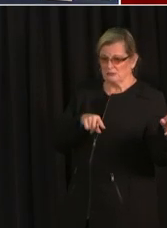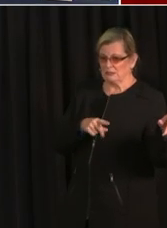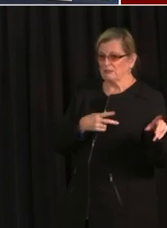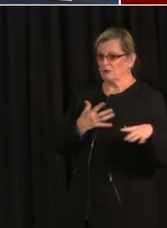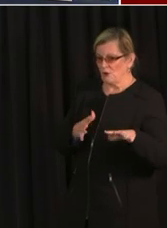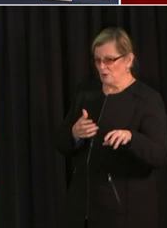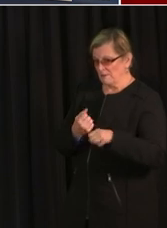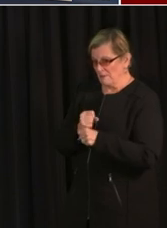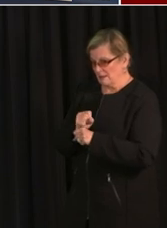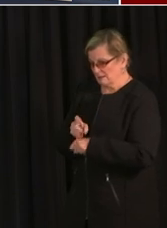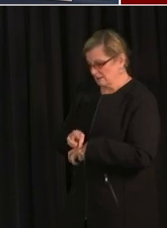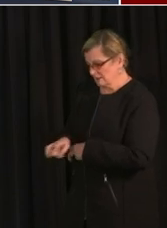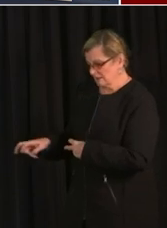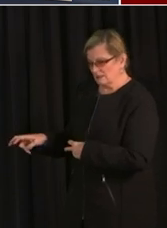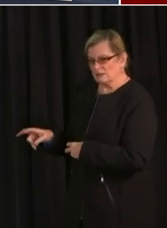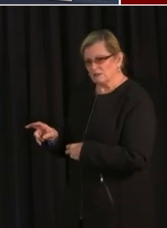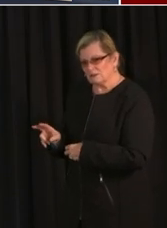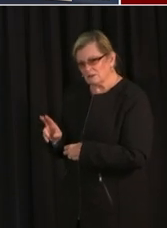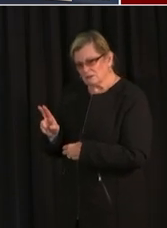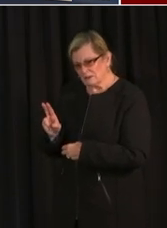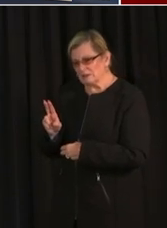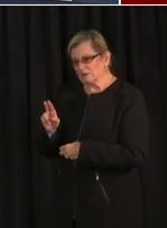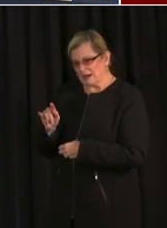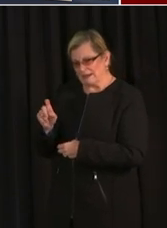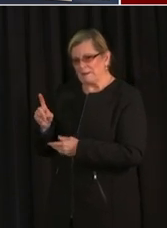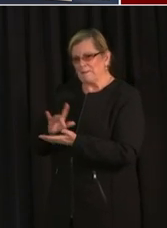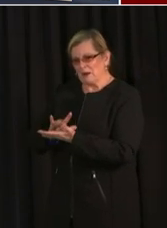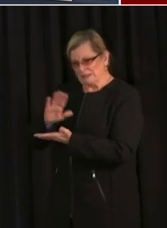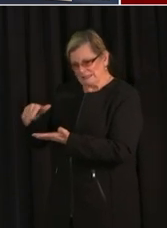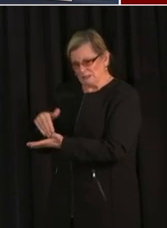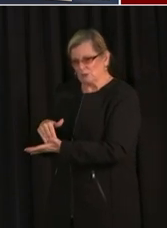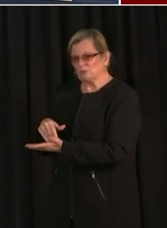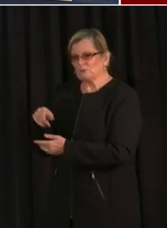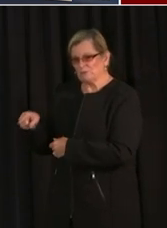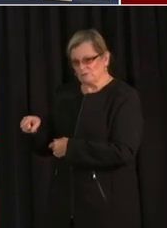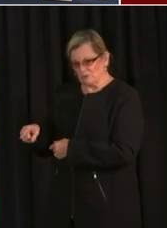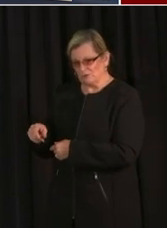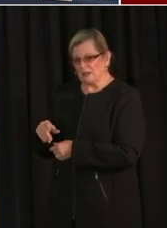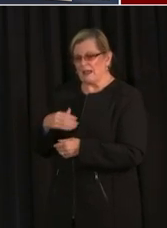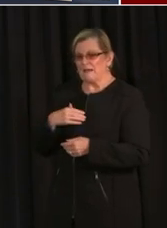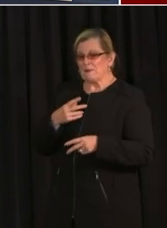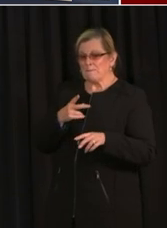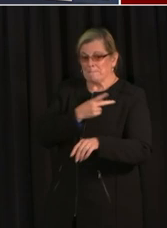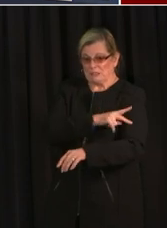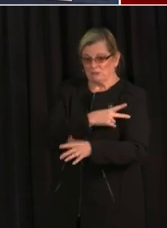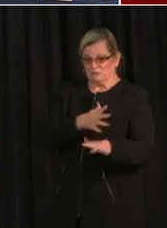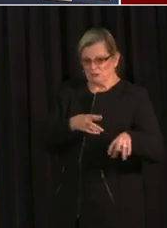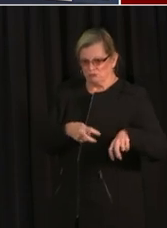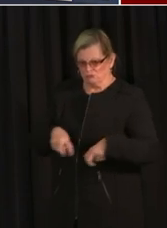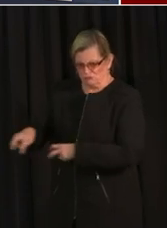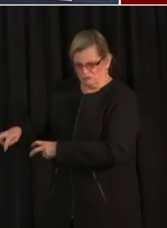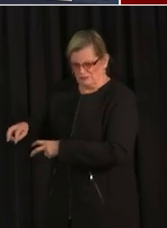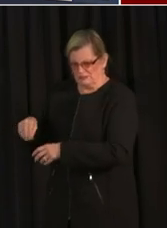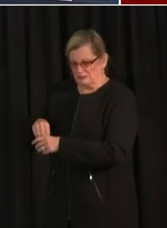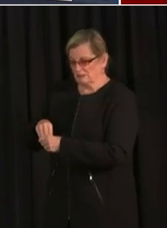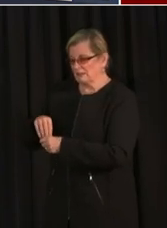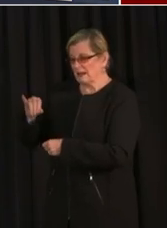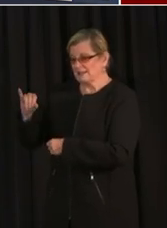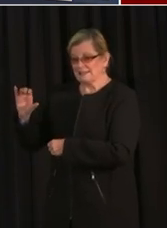at United Medical Center, made some transfers this morning of patients from the intensive care unit